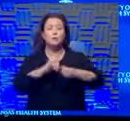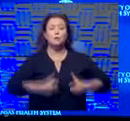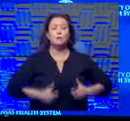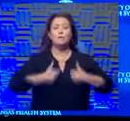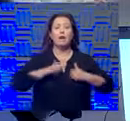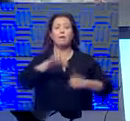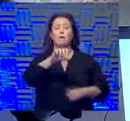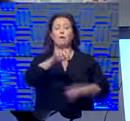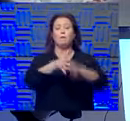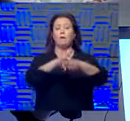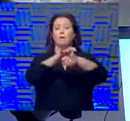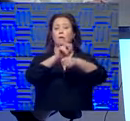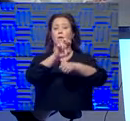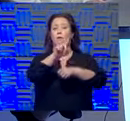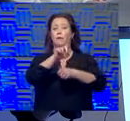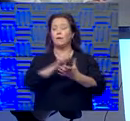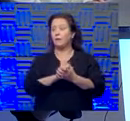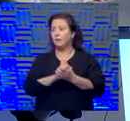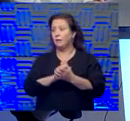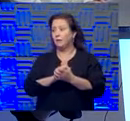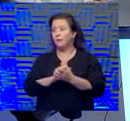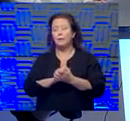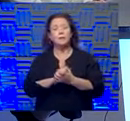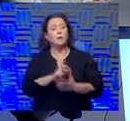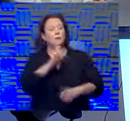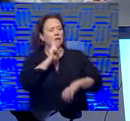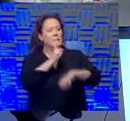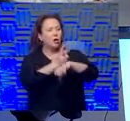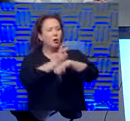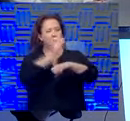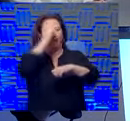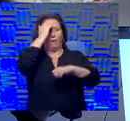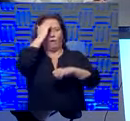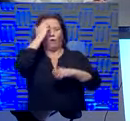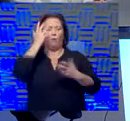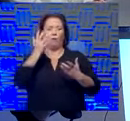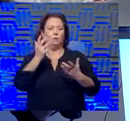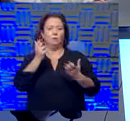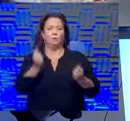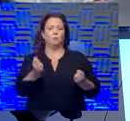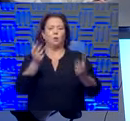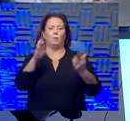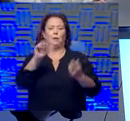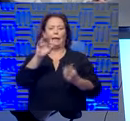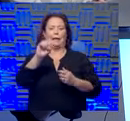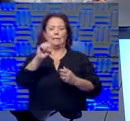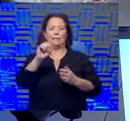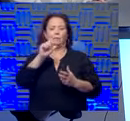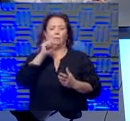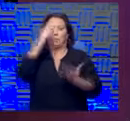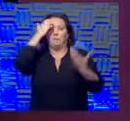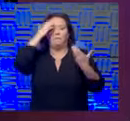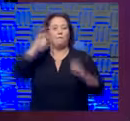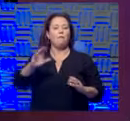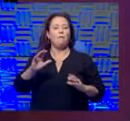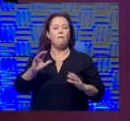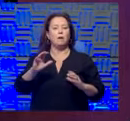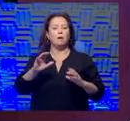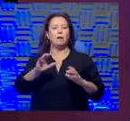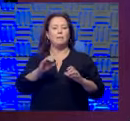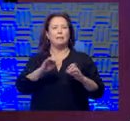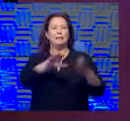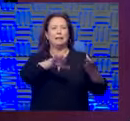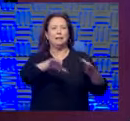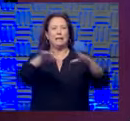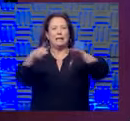What do you think? Well, it's a little hard to know that because there's so many cases that we don't measure, but I think that the case